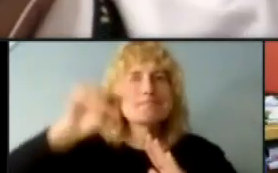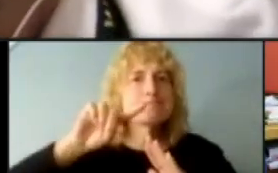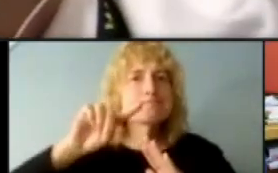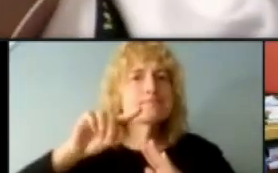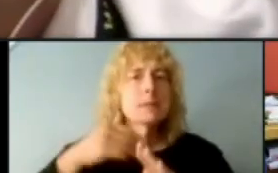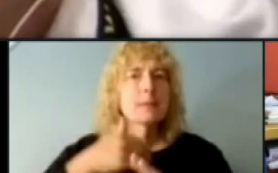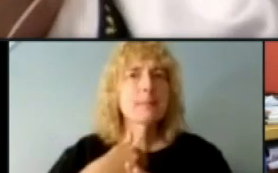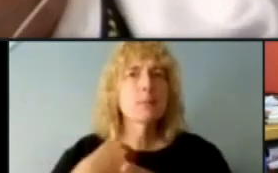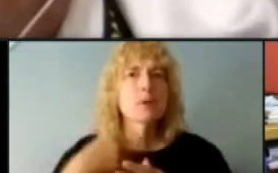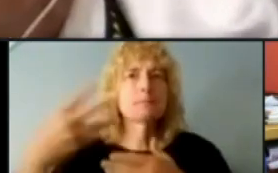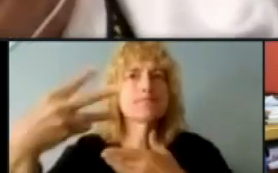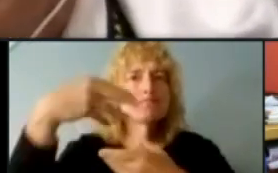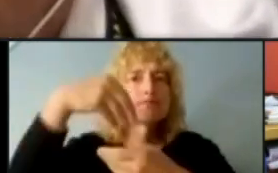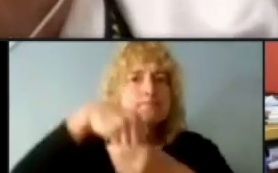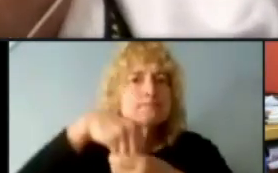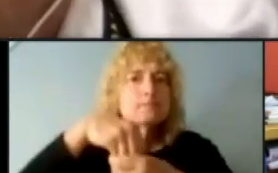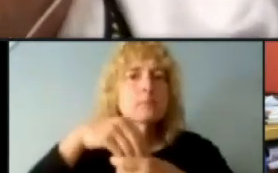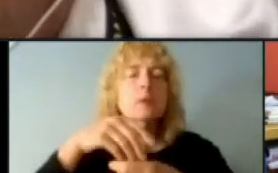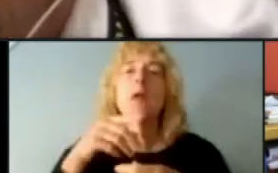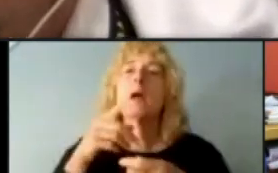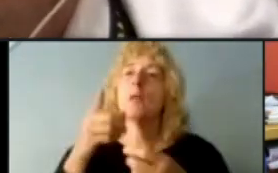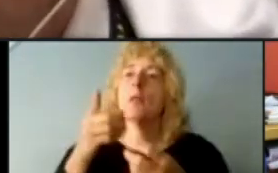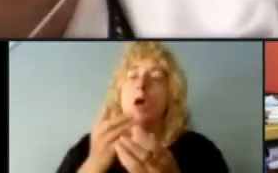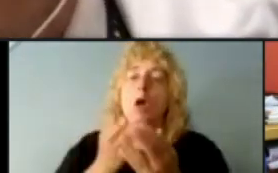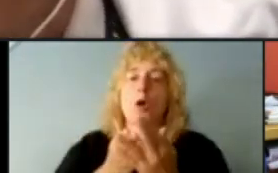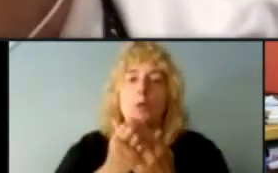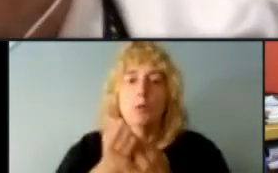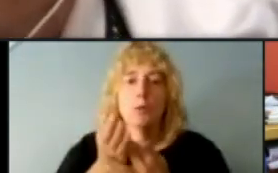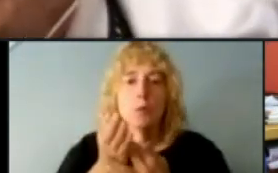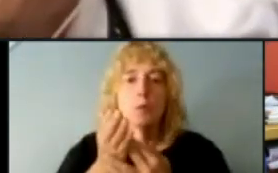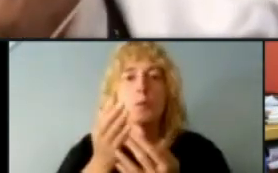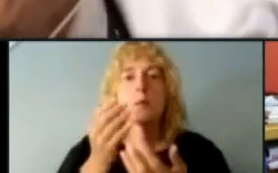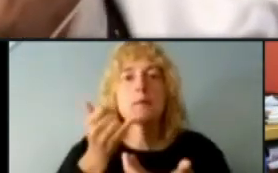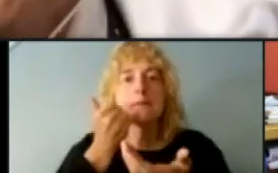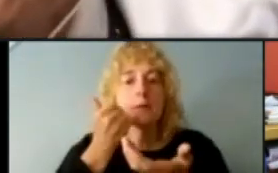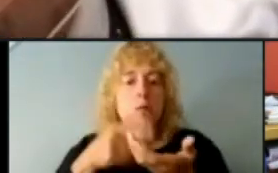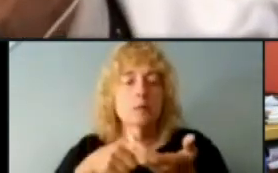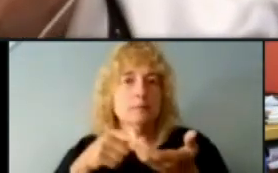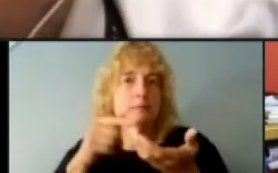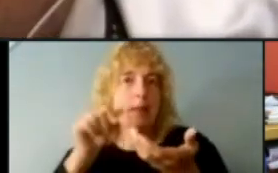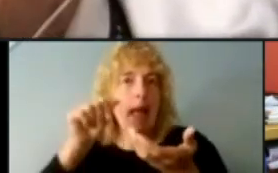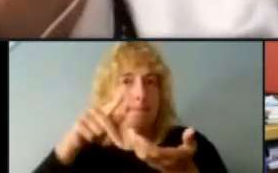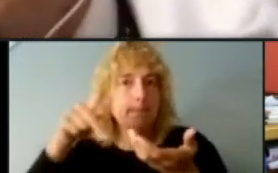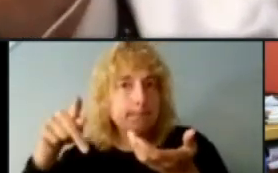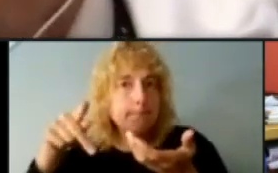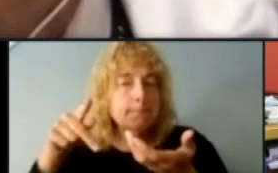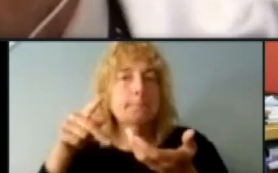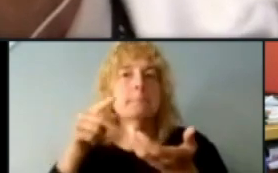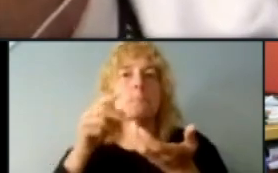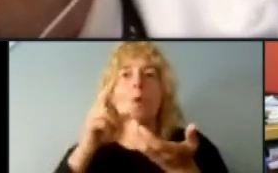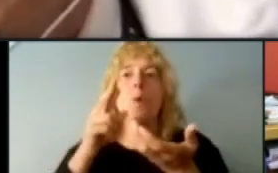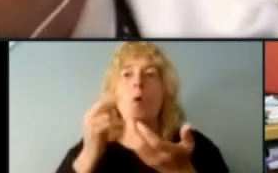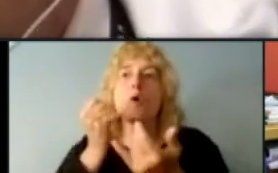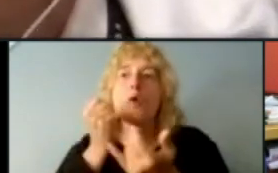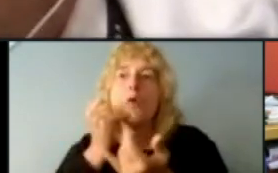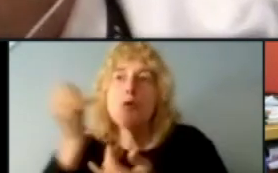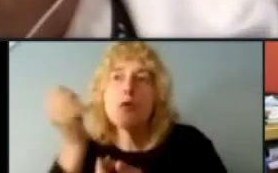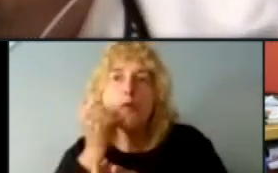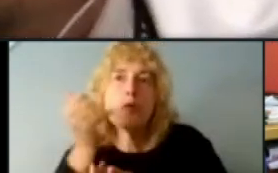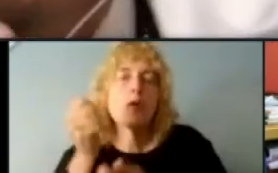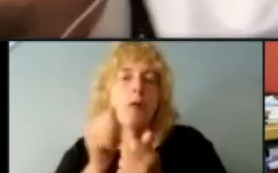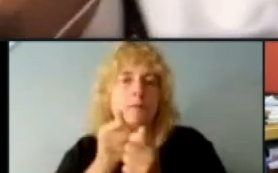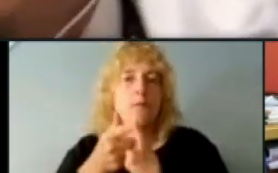They've been engaged through the mobile app and through phone calls with our study team. The mobile